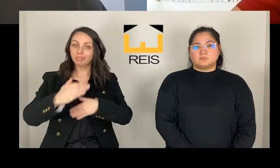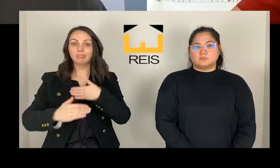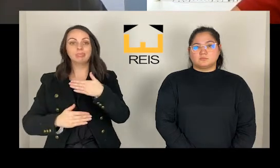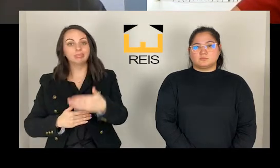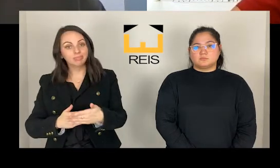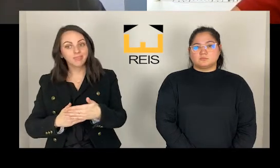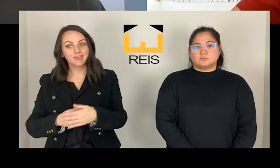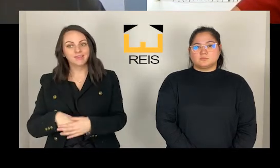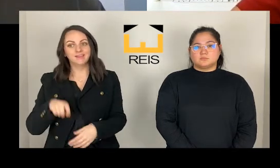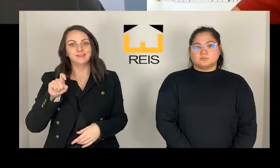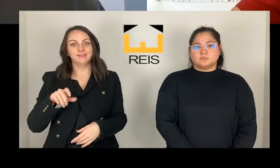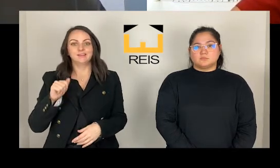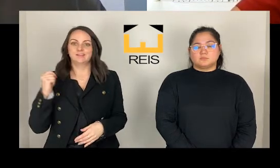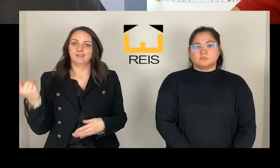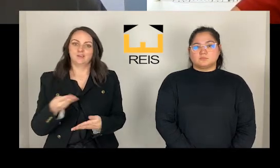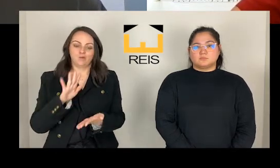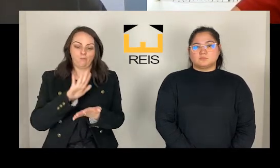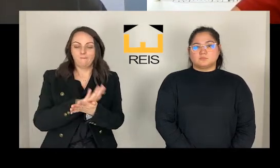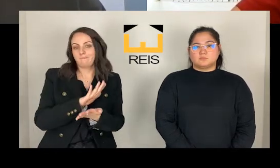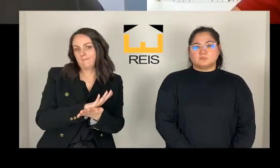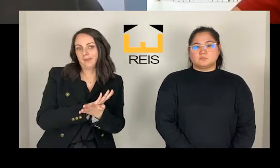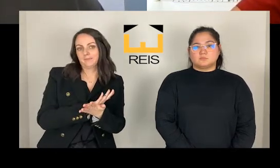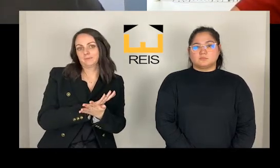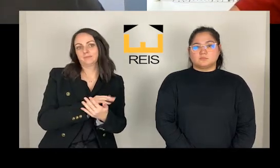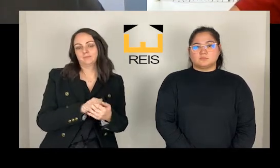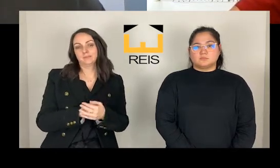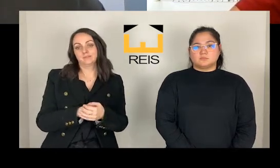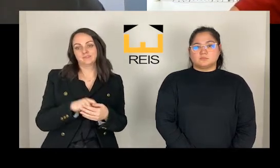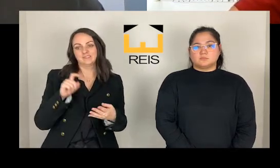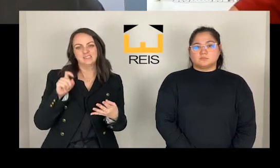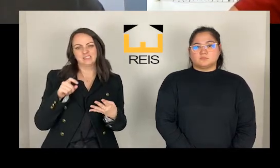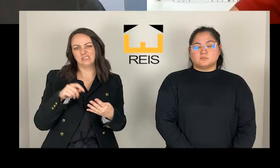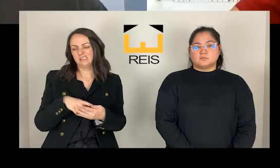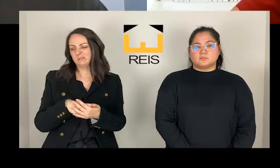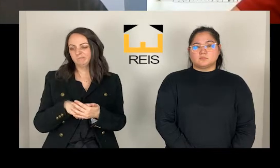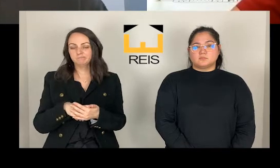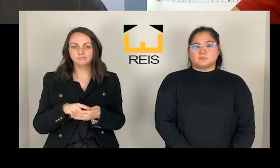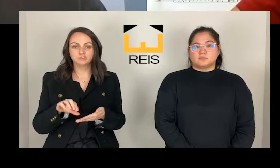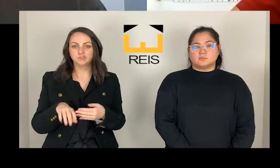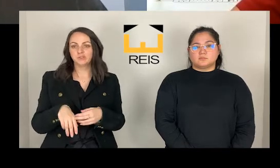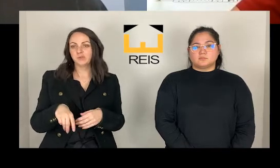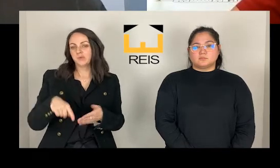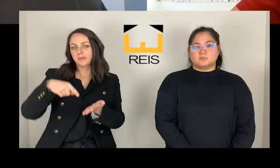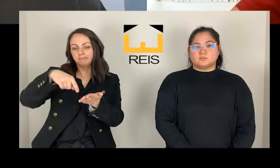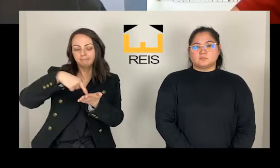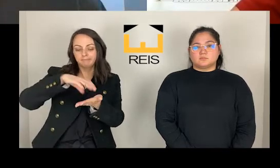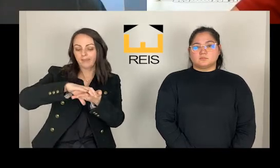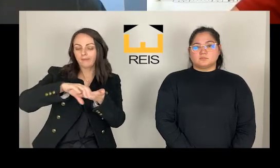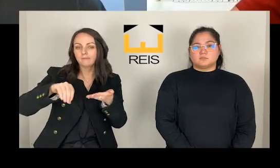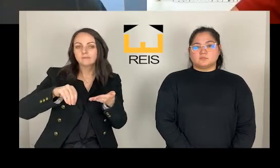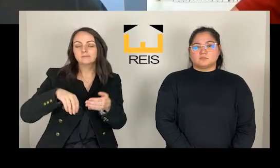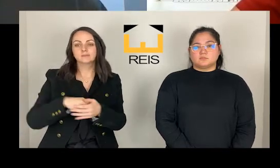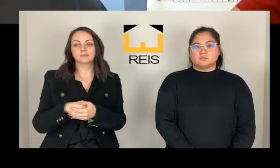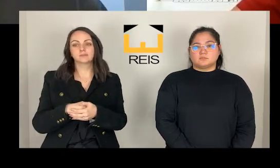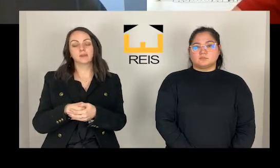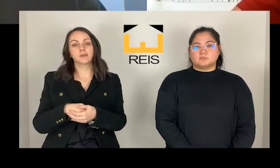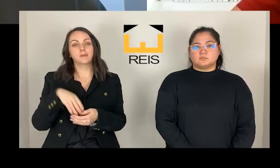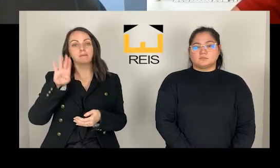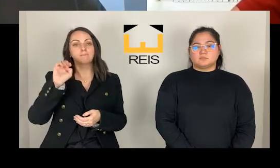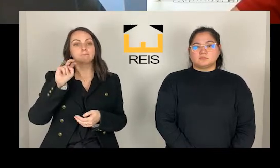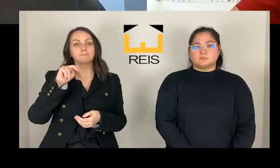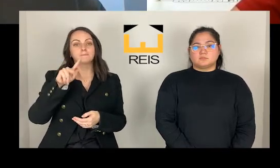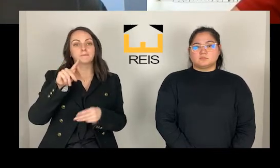be gaining documentation. So I would need income documents, which may be pay stubs, award letters. I would need bank statements,